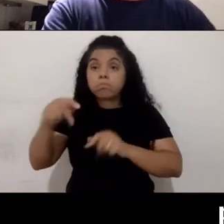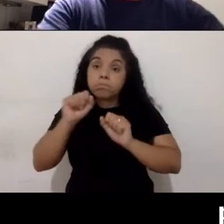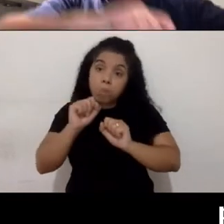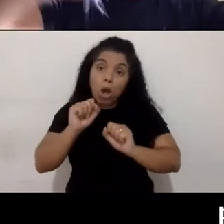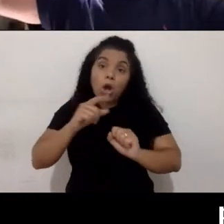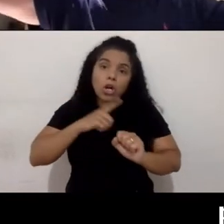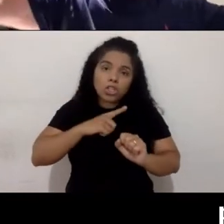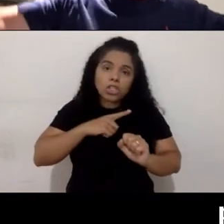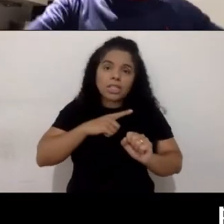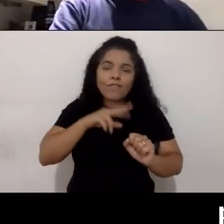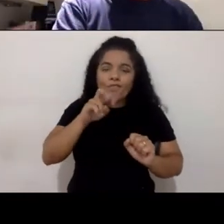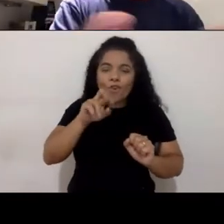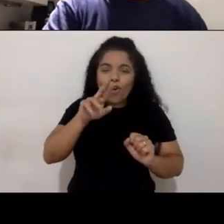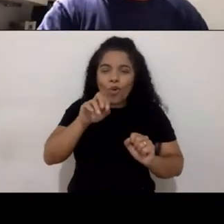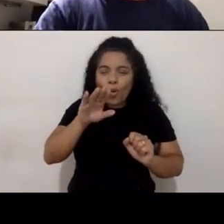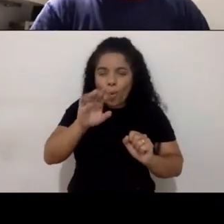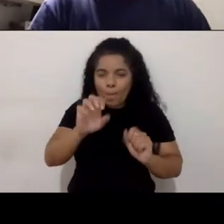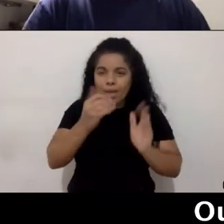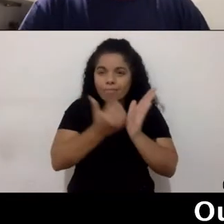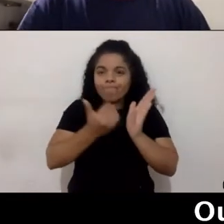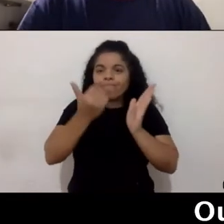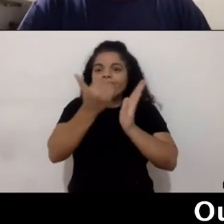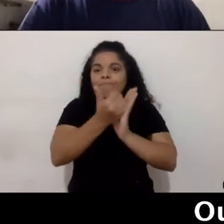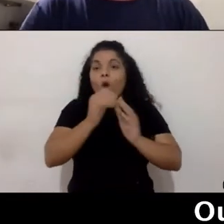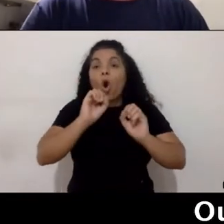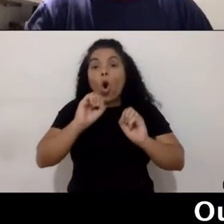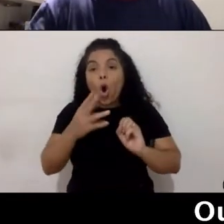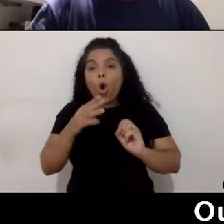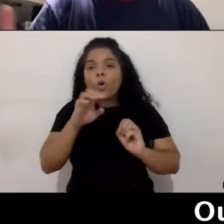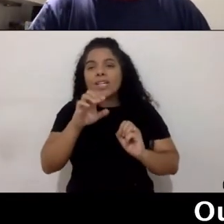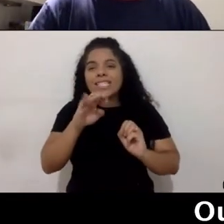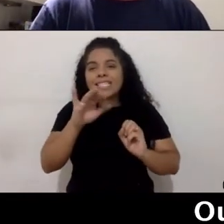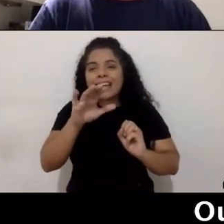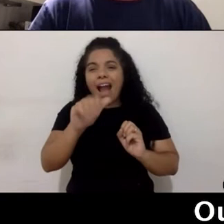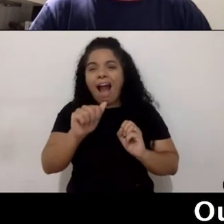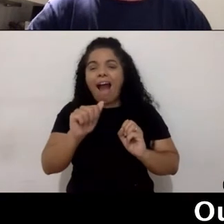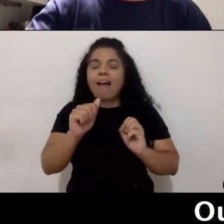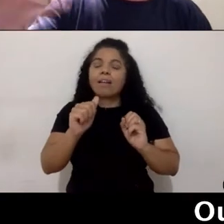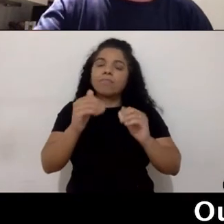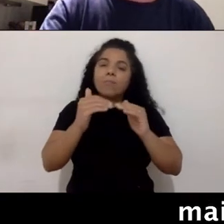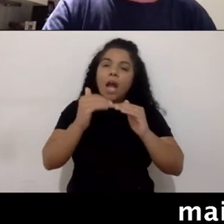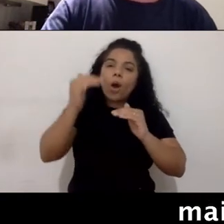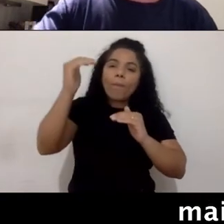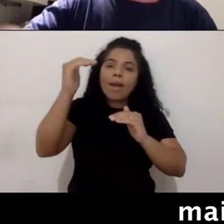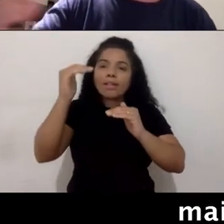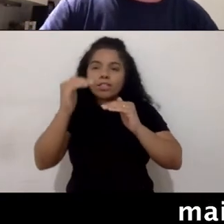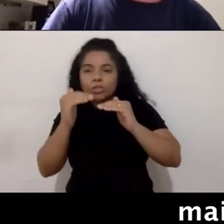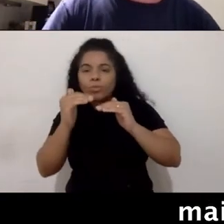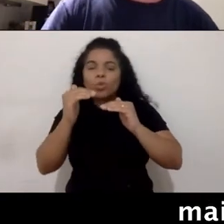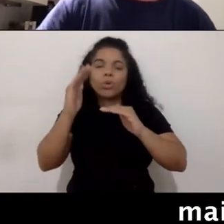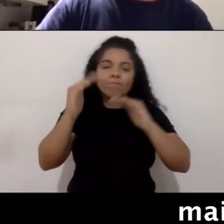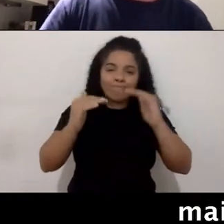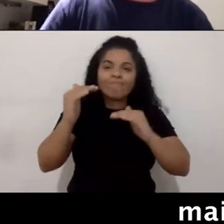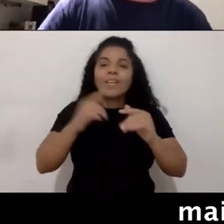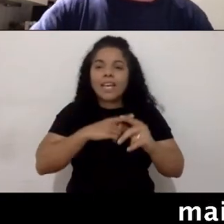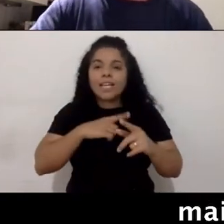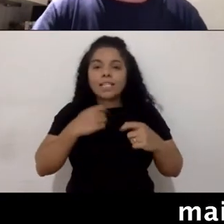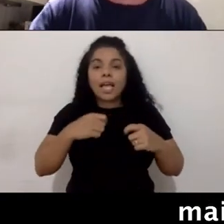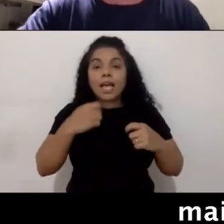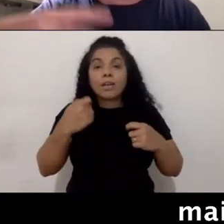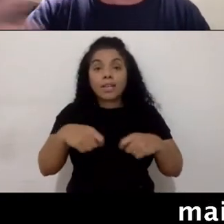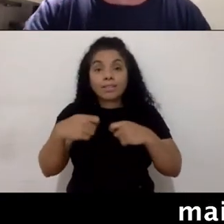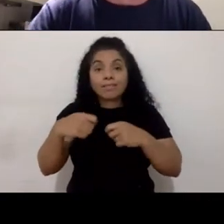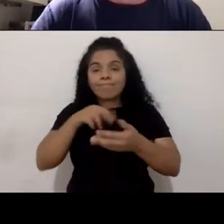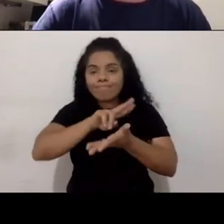scale up and scale down, had different demands for that, whereas other applications maybe had different needs, more stability, maybe